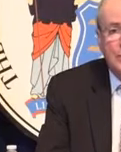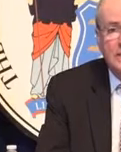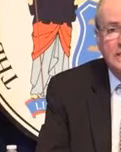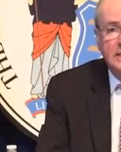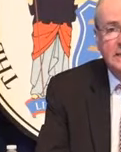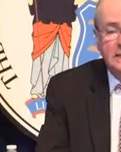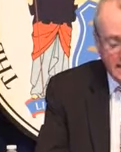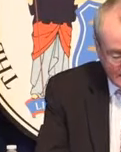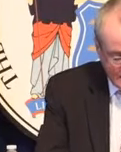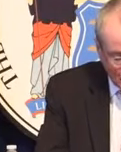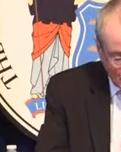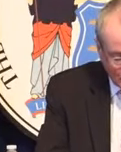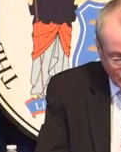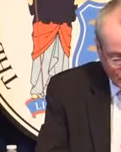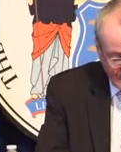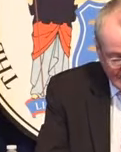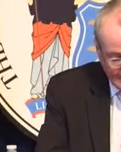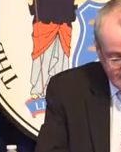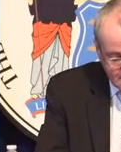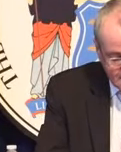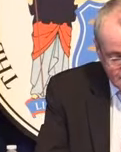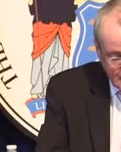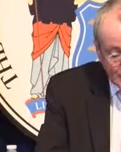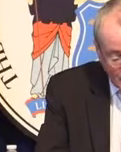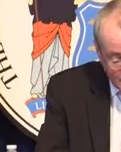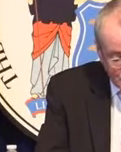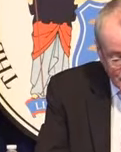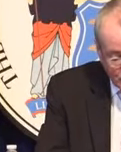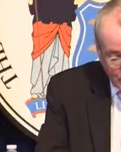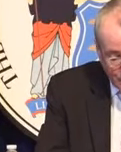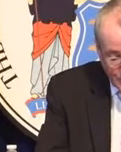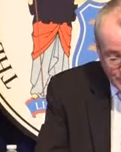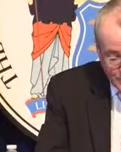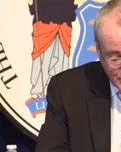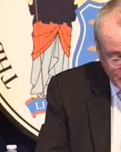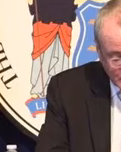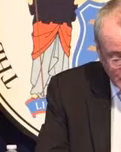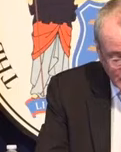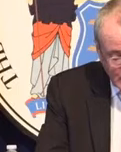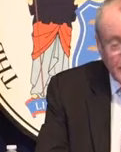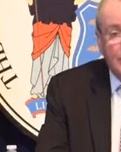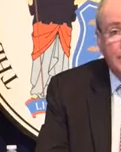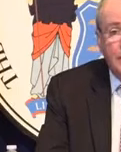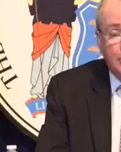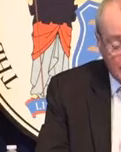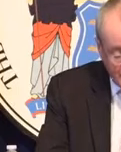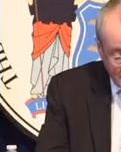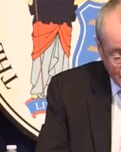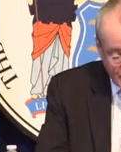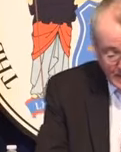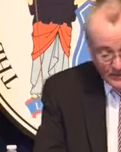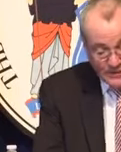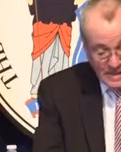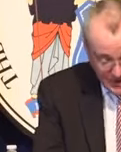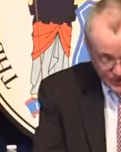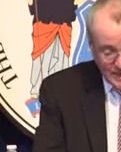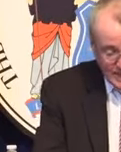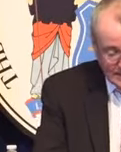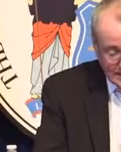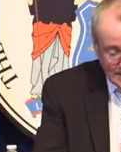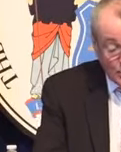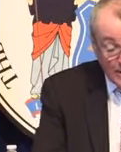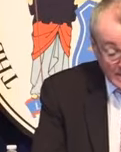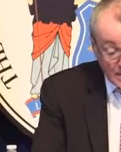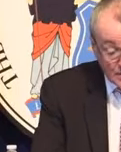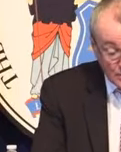our COVID-19 losses. There have been several reports in particular about the number of deaths announced